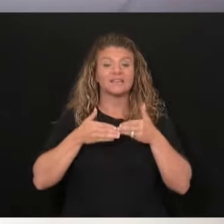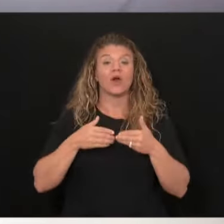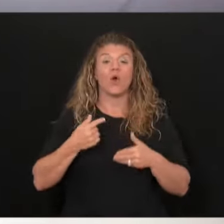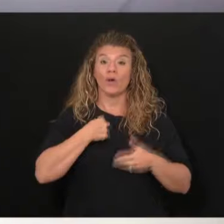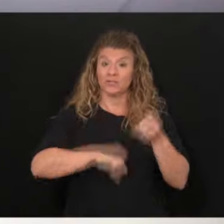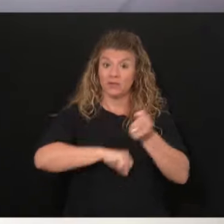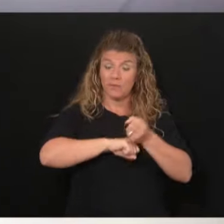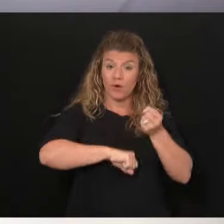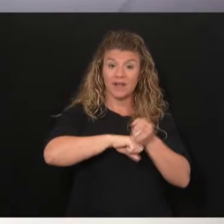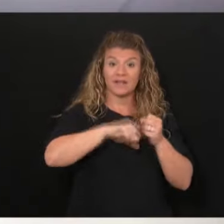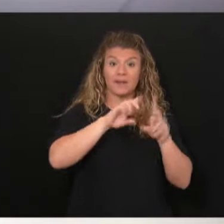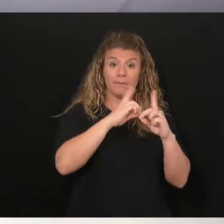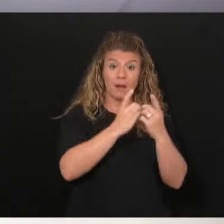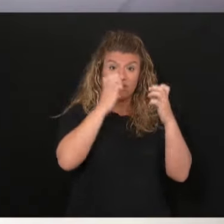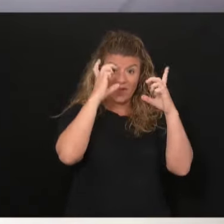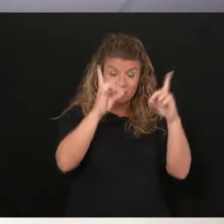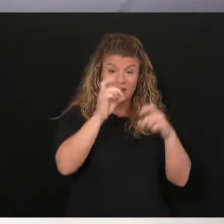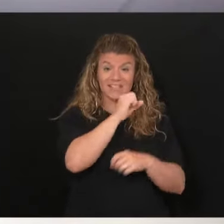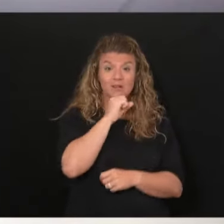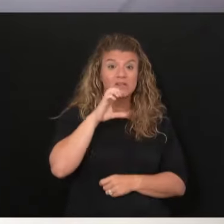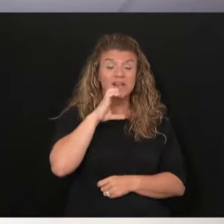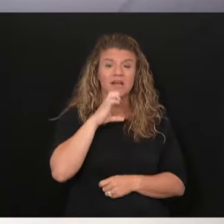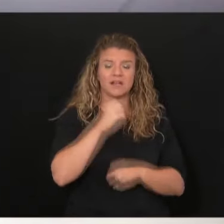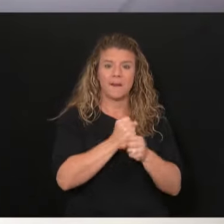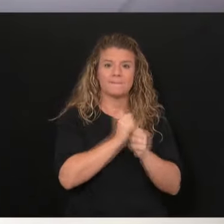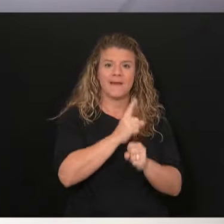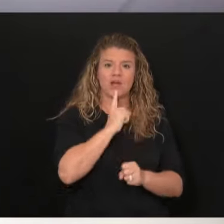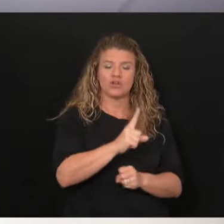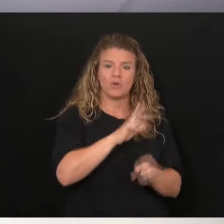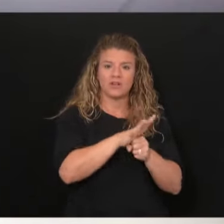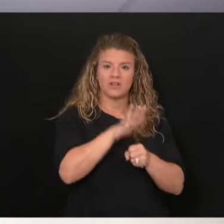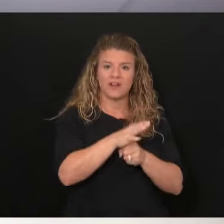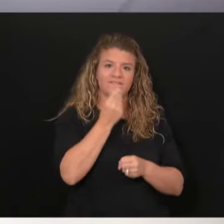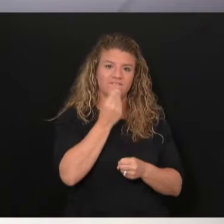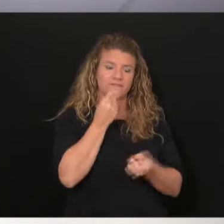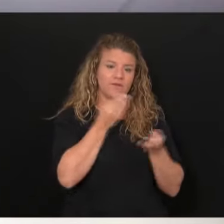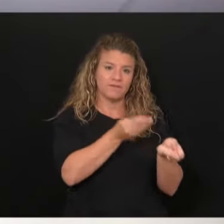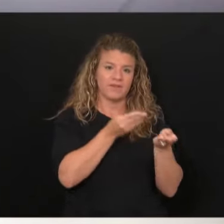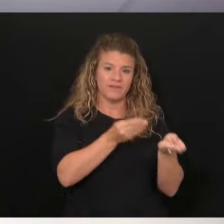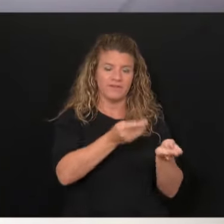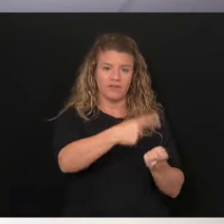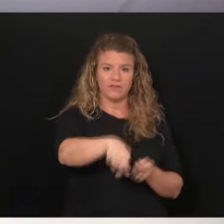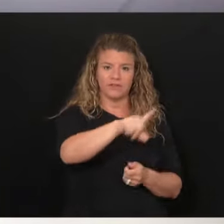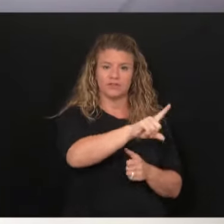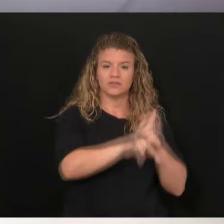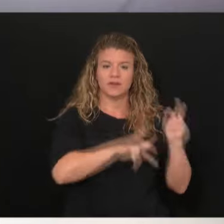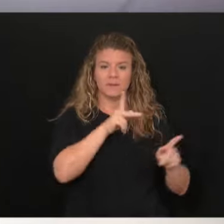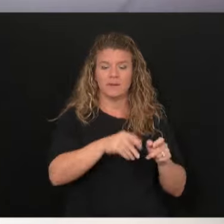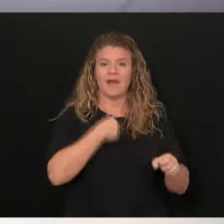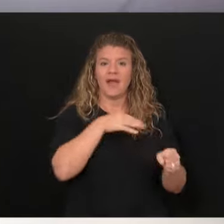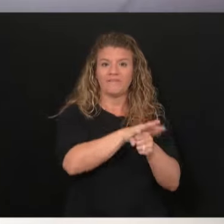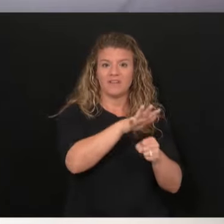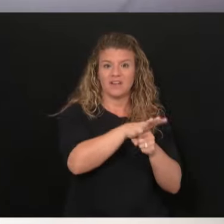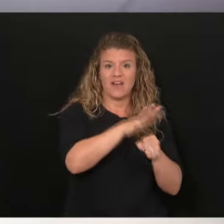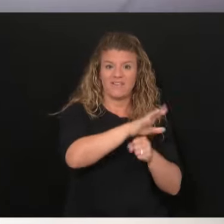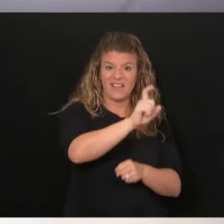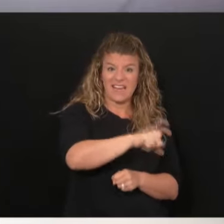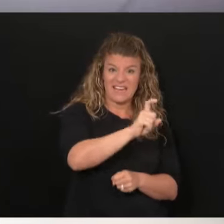and Senior Services, ensuring, and our food banks, and ensuring that our citizens are having the food that they need